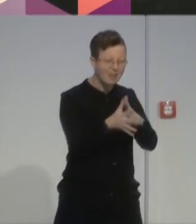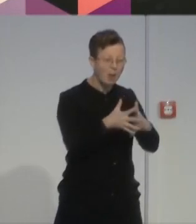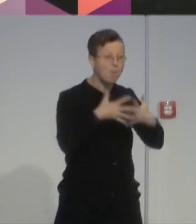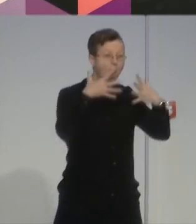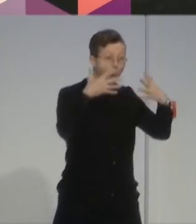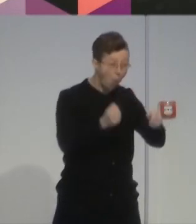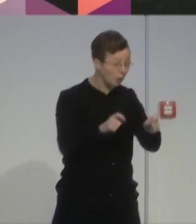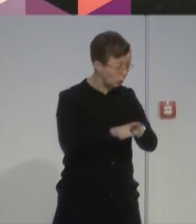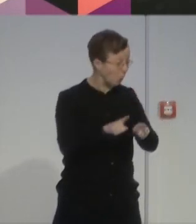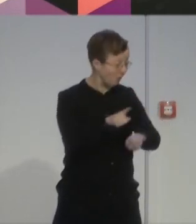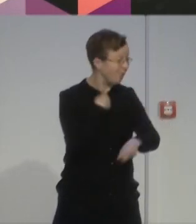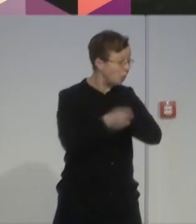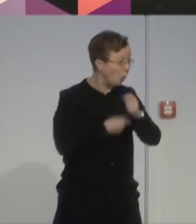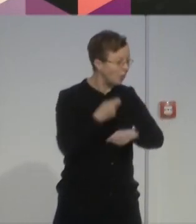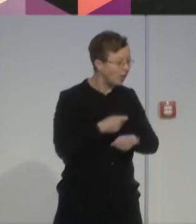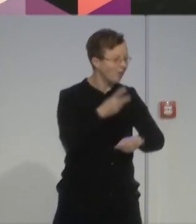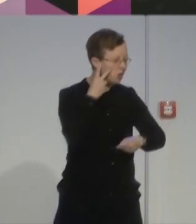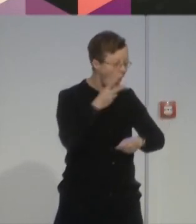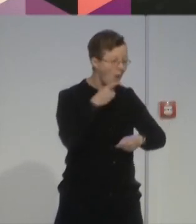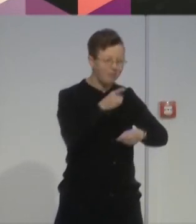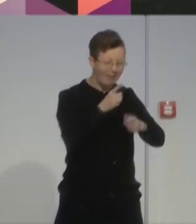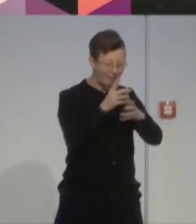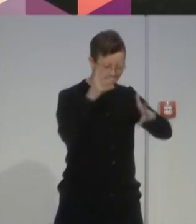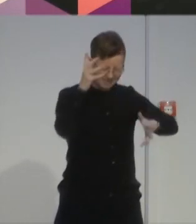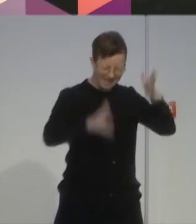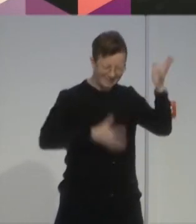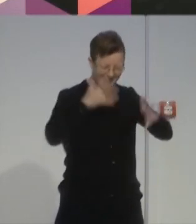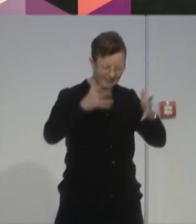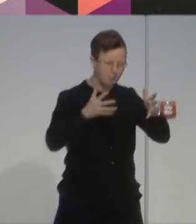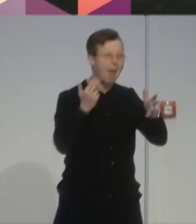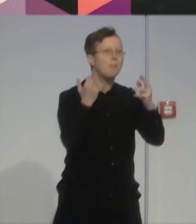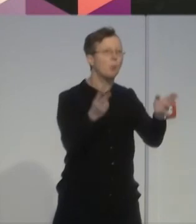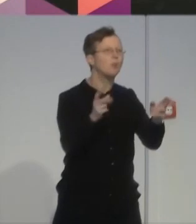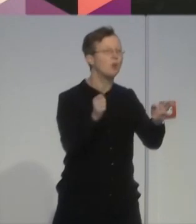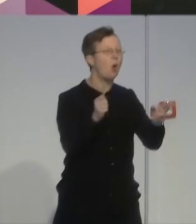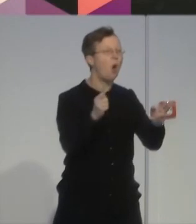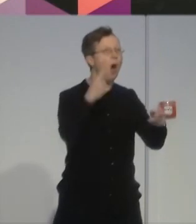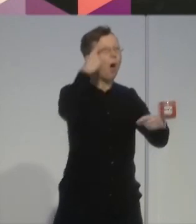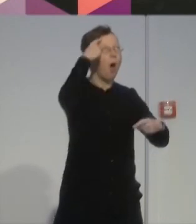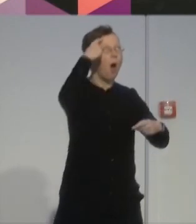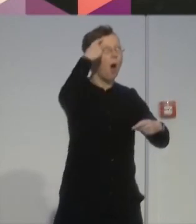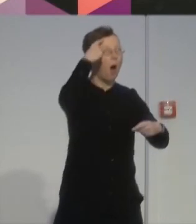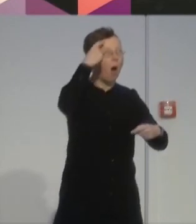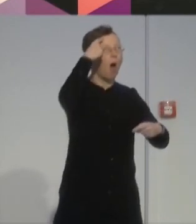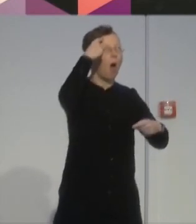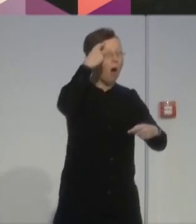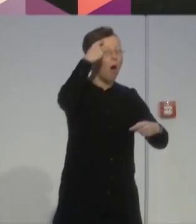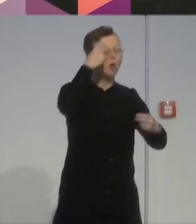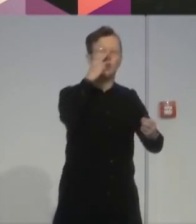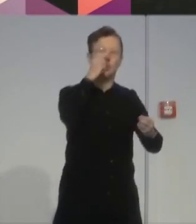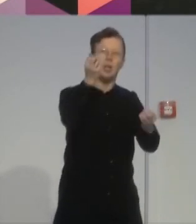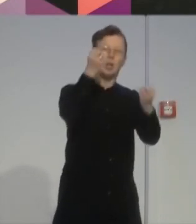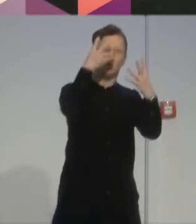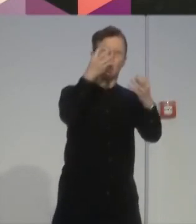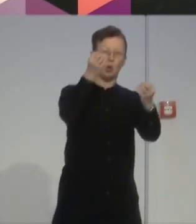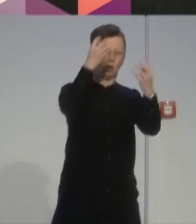we could do, we saw that it was used to make sense of other new impressions.